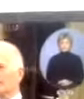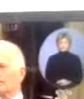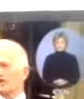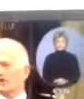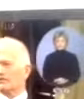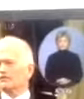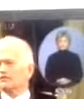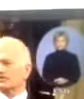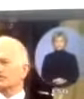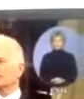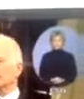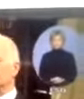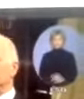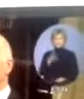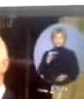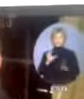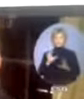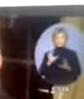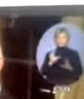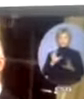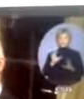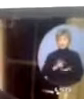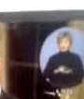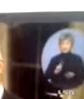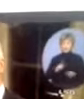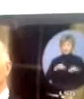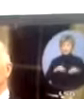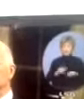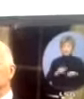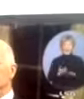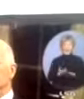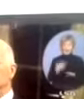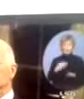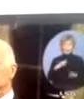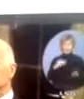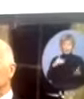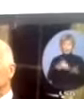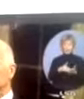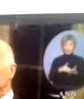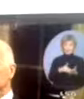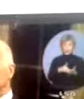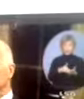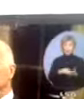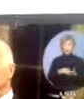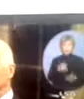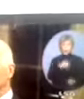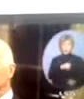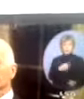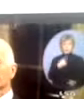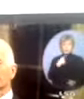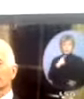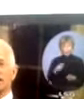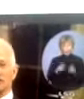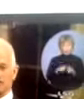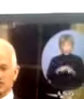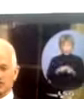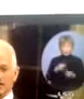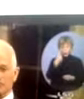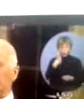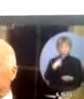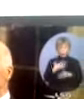Speaker, when the Prime Minister was on this side of the House in the opposition, he used to state with considerable conviction that the